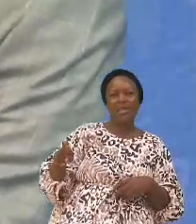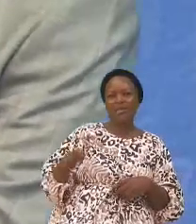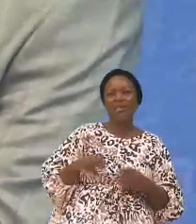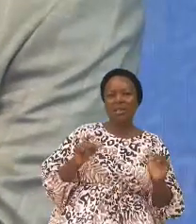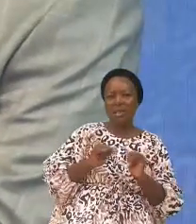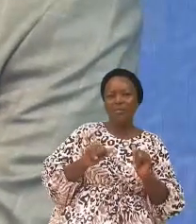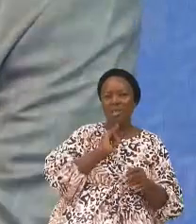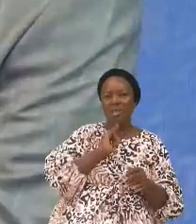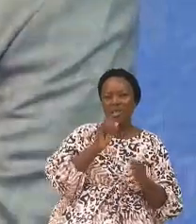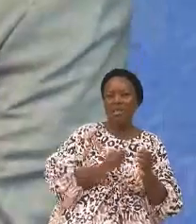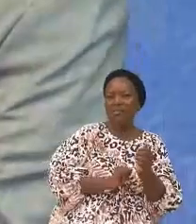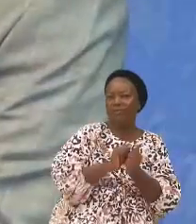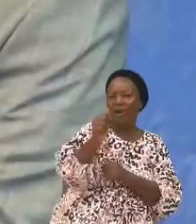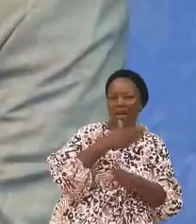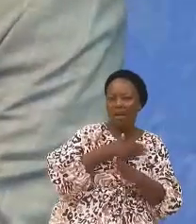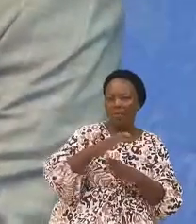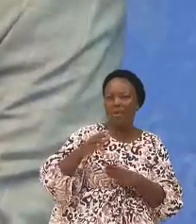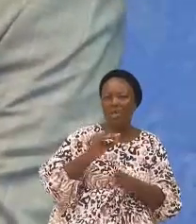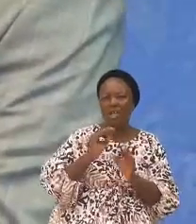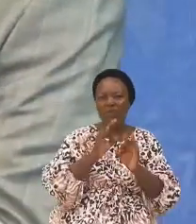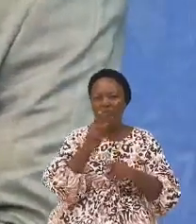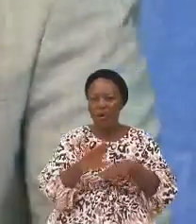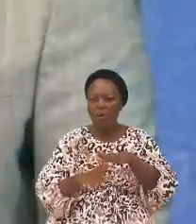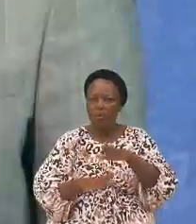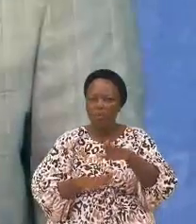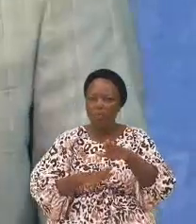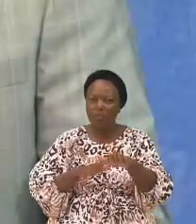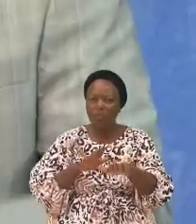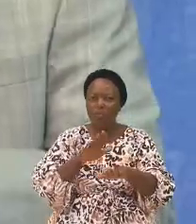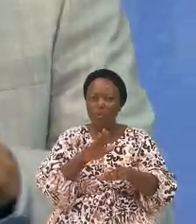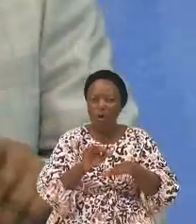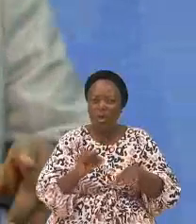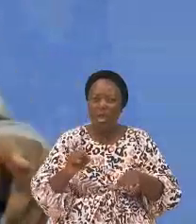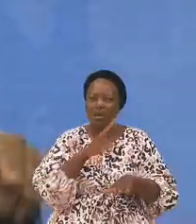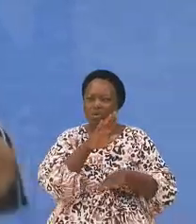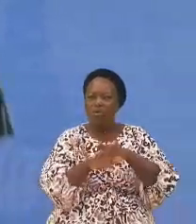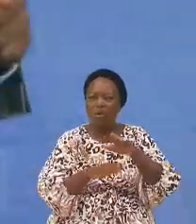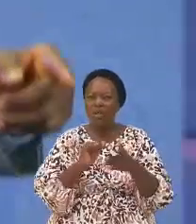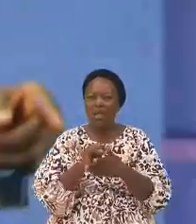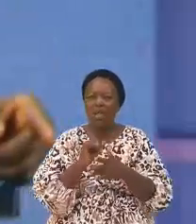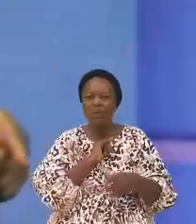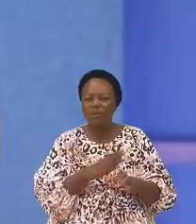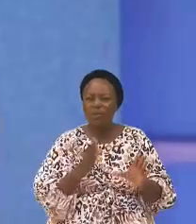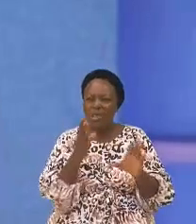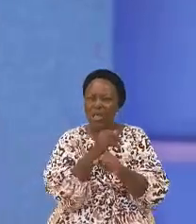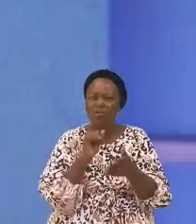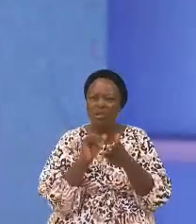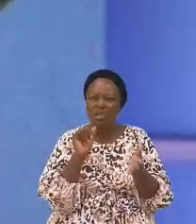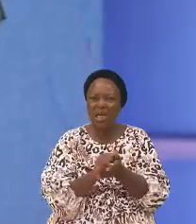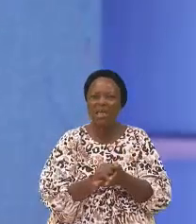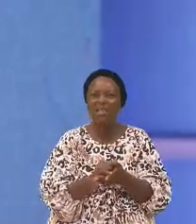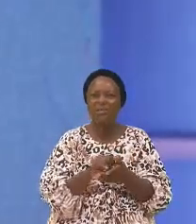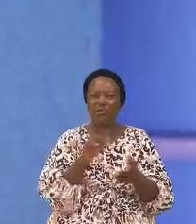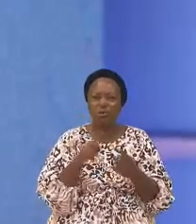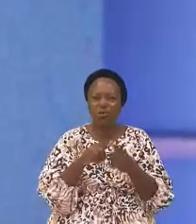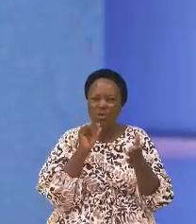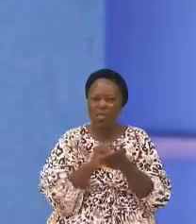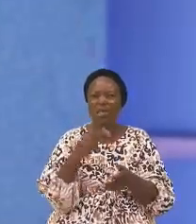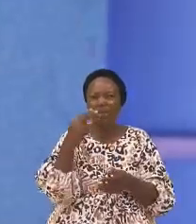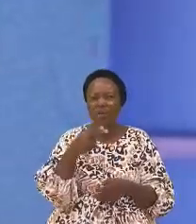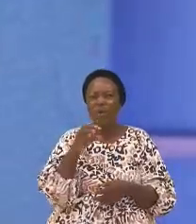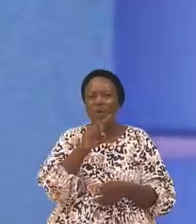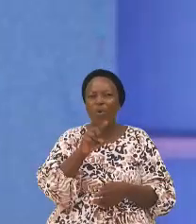the horizon is far, far, far away. If you are walking and you are walking, I